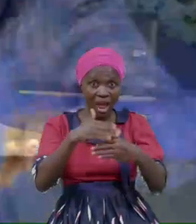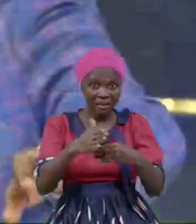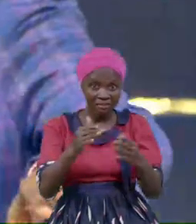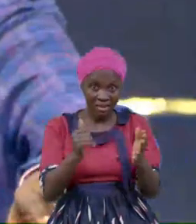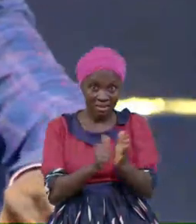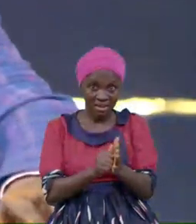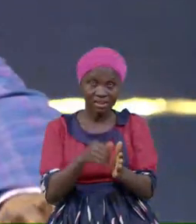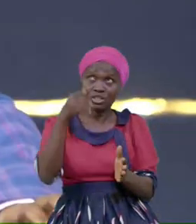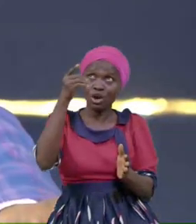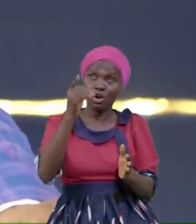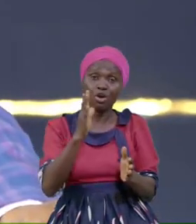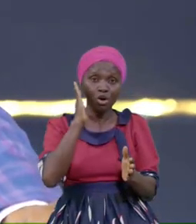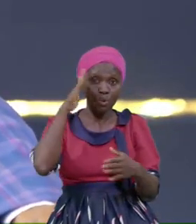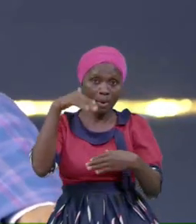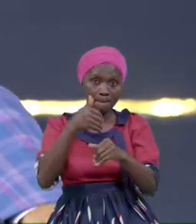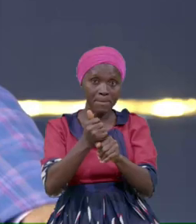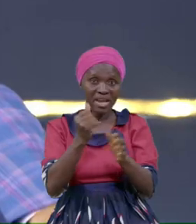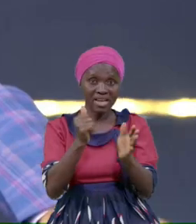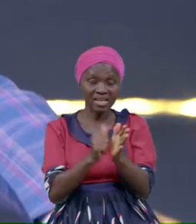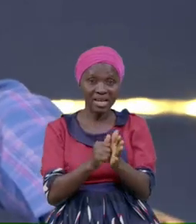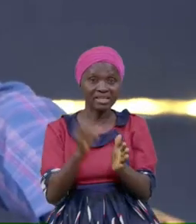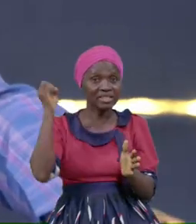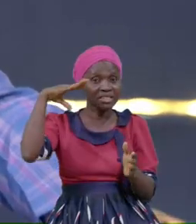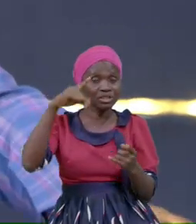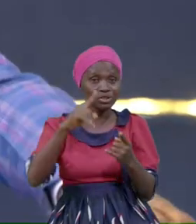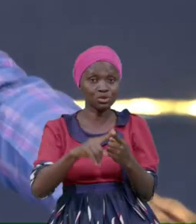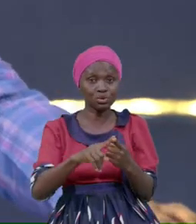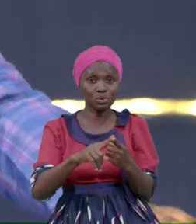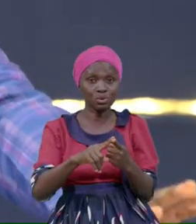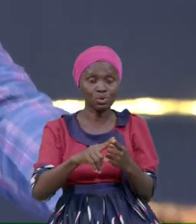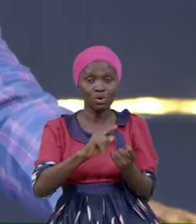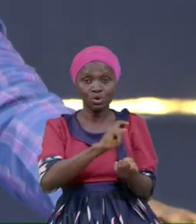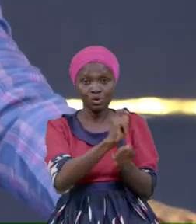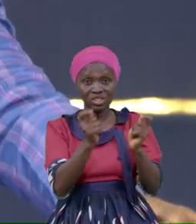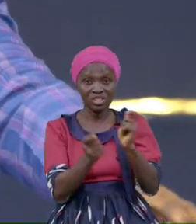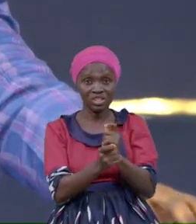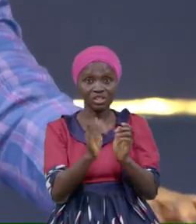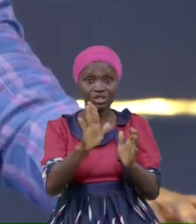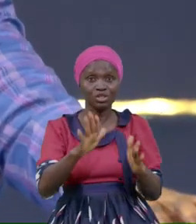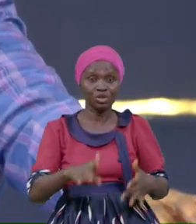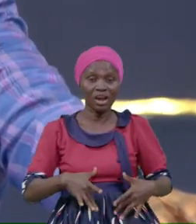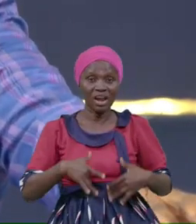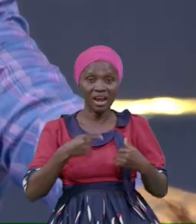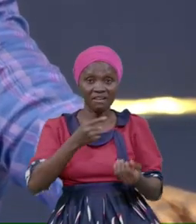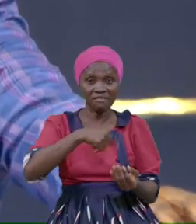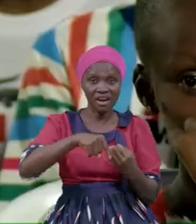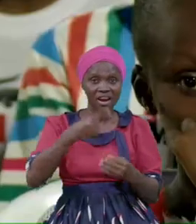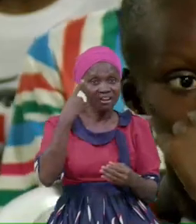that grace to turn your life around for the better.